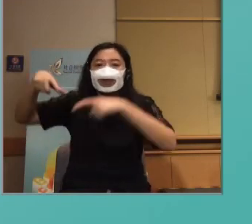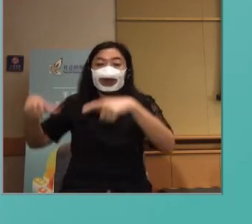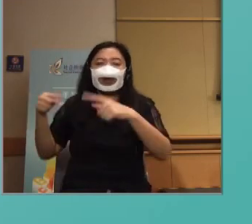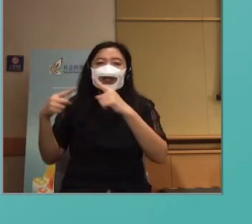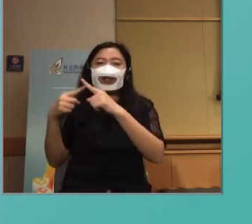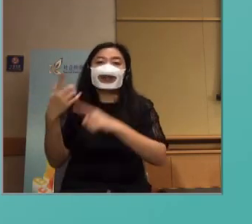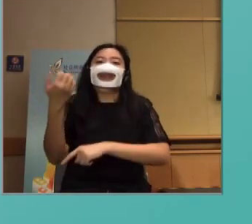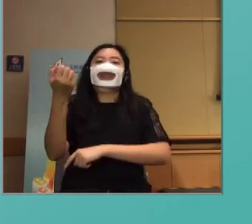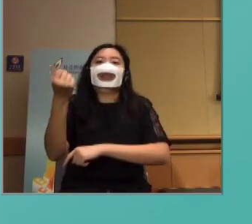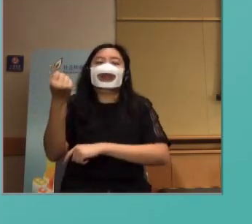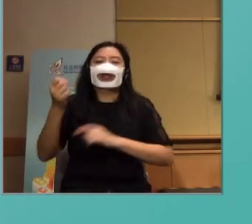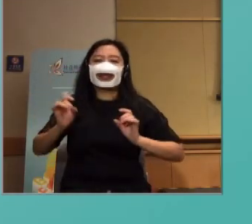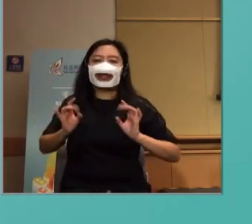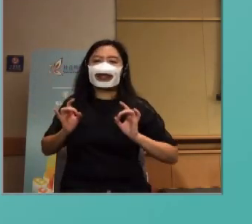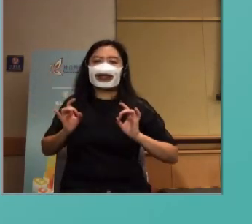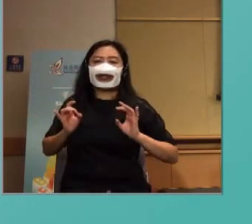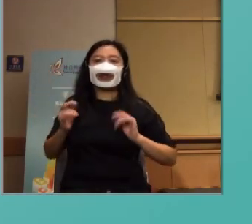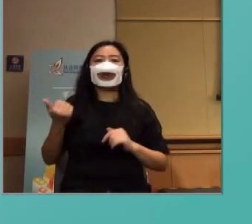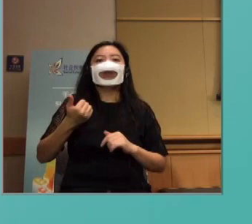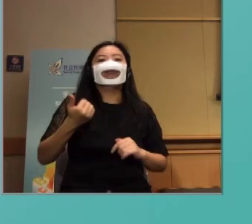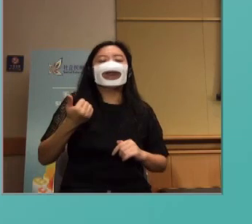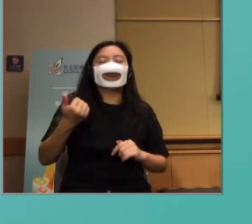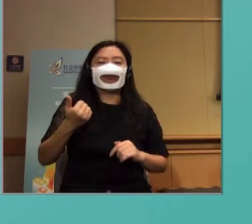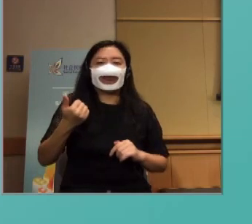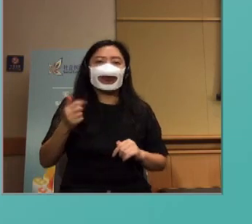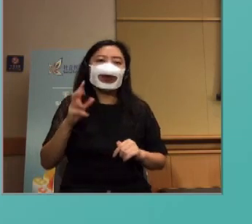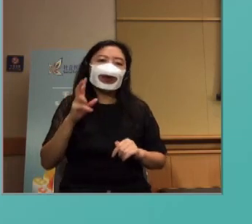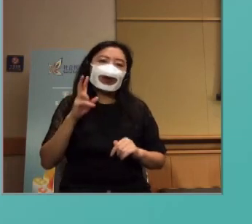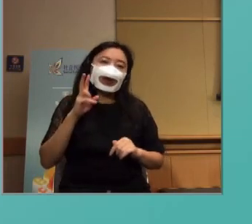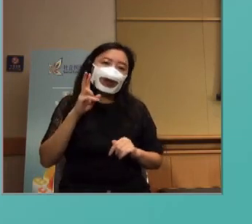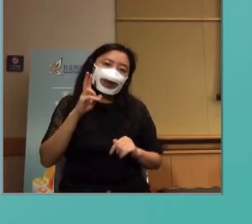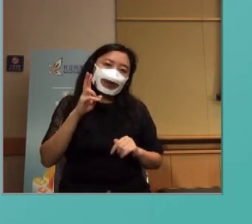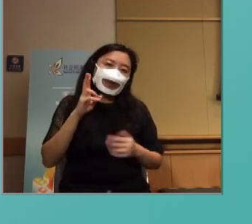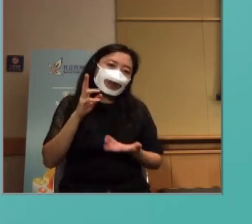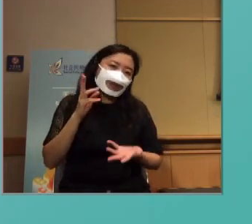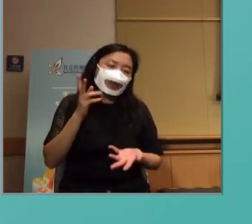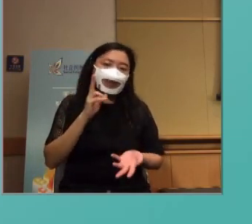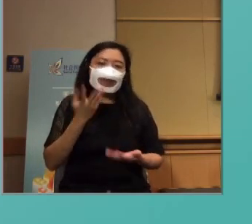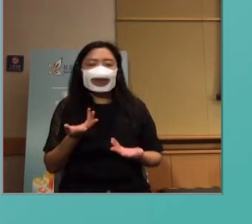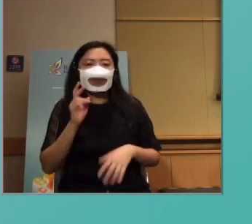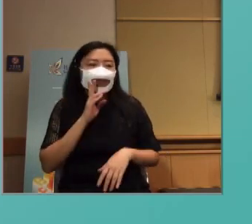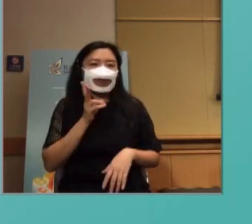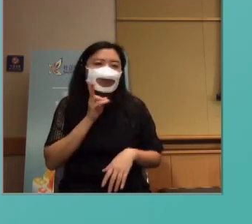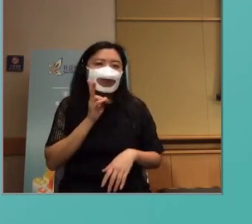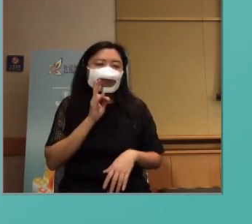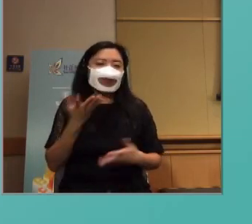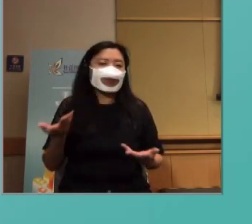were no SCMs. No, there was no like mass marketing, no blasting of info or anything. It was just a bunch